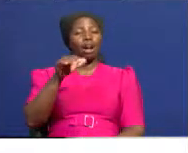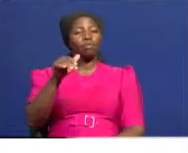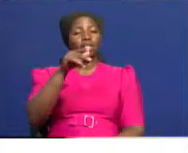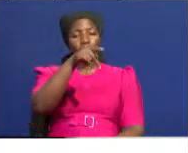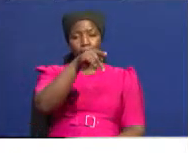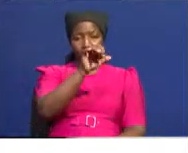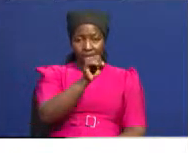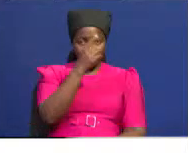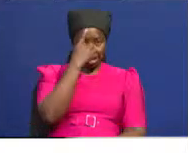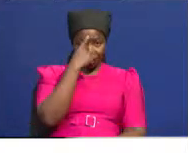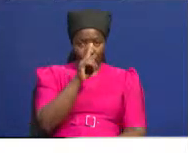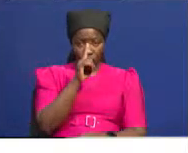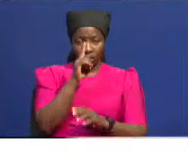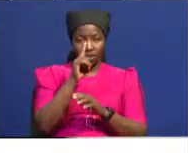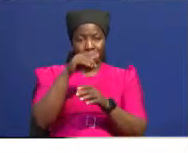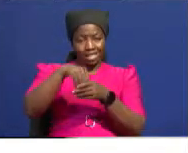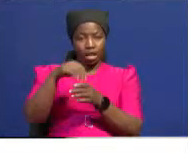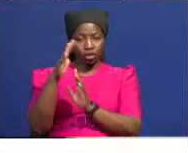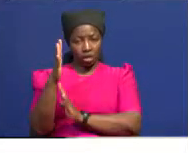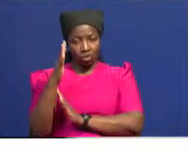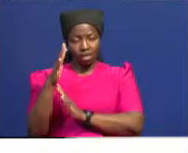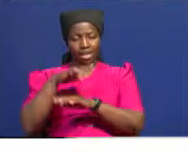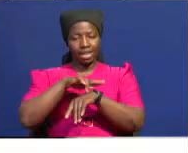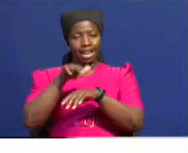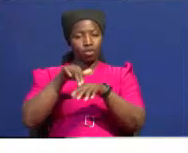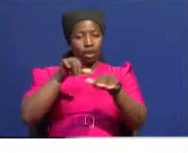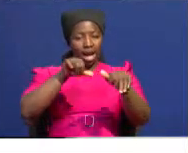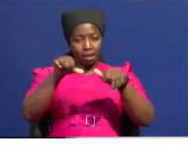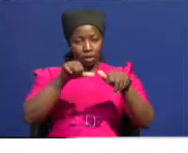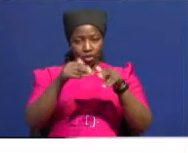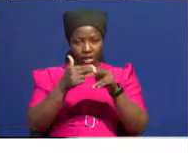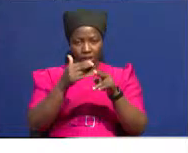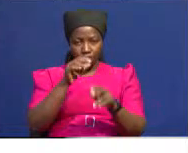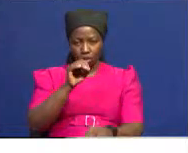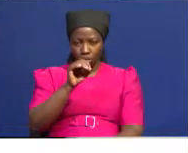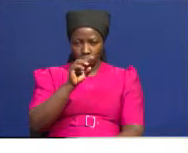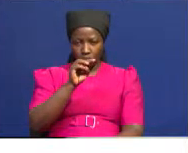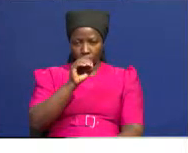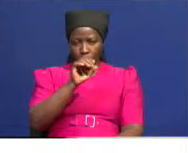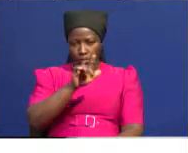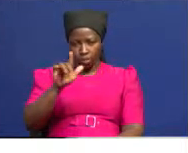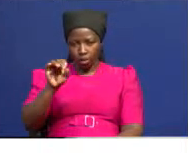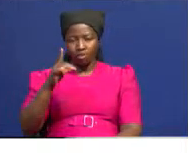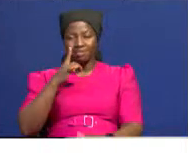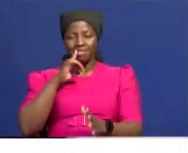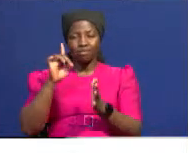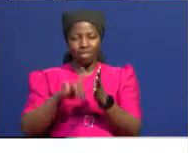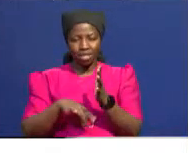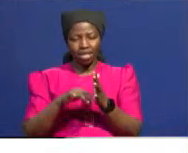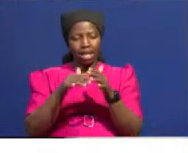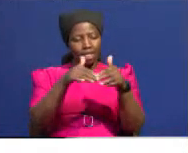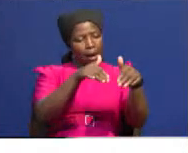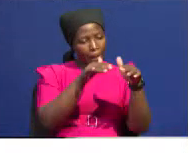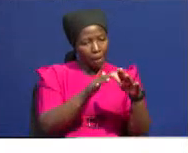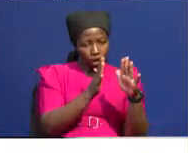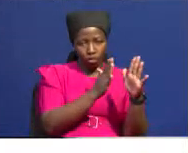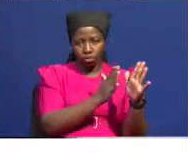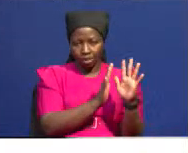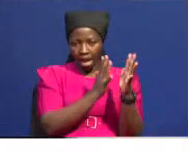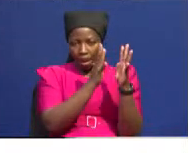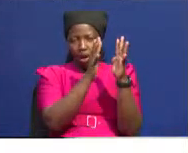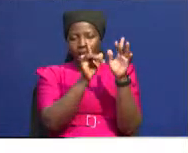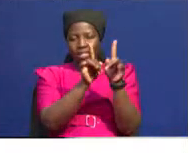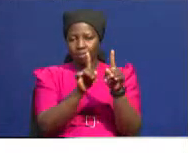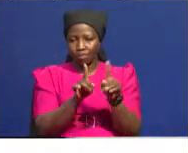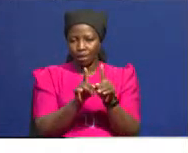Secretary for Internal Security and National Administration, Raymond Omolo, revealed that the burial ceremony and the preceding